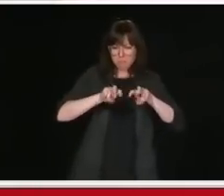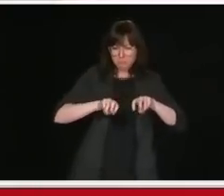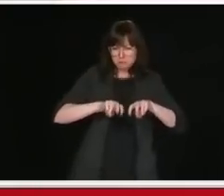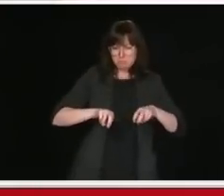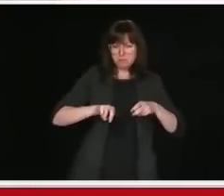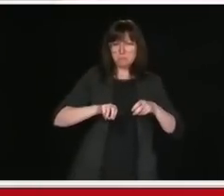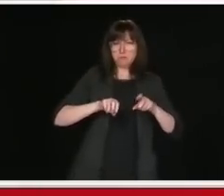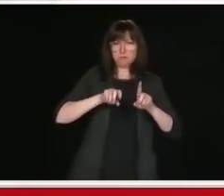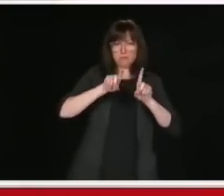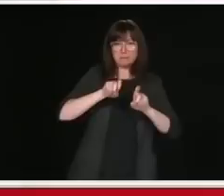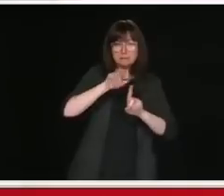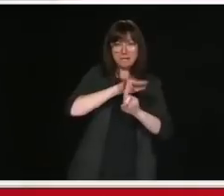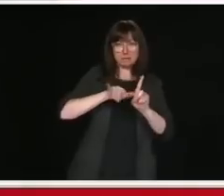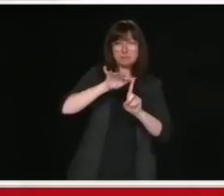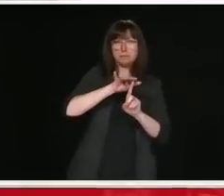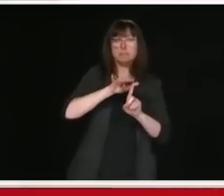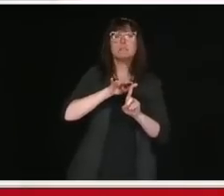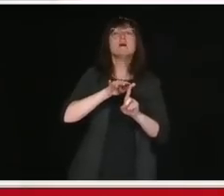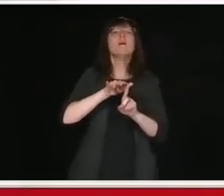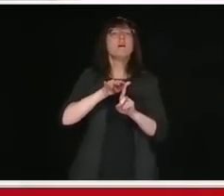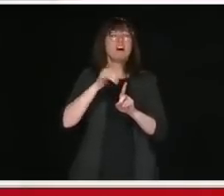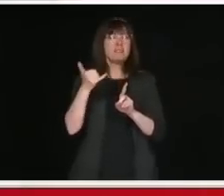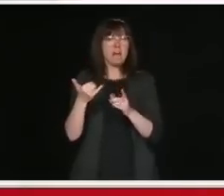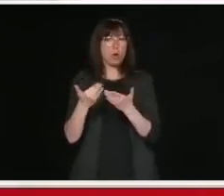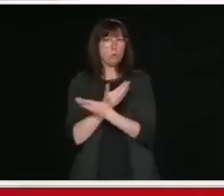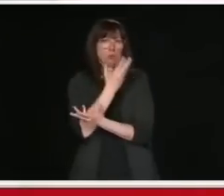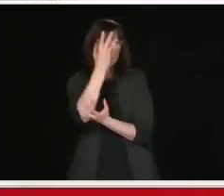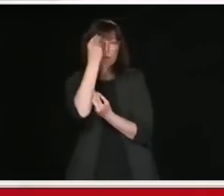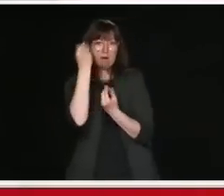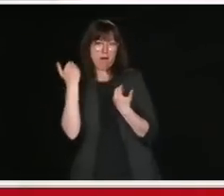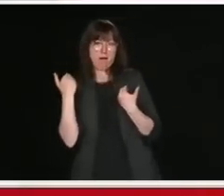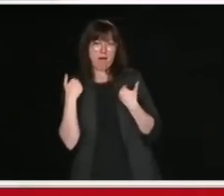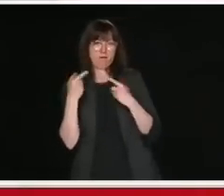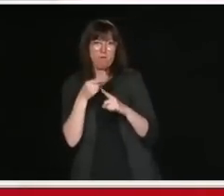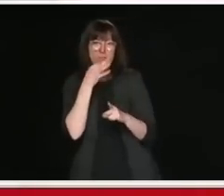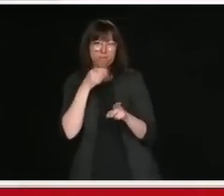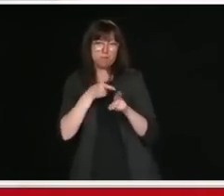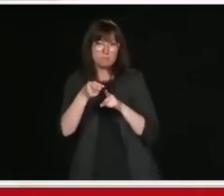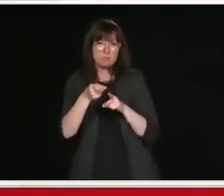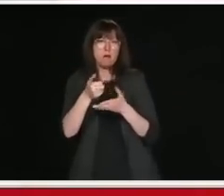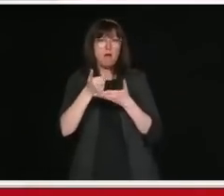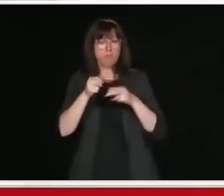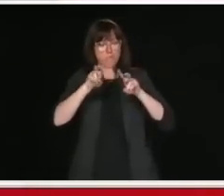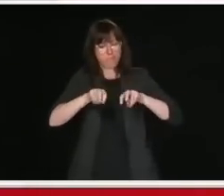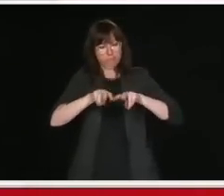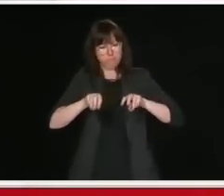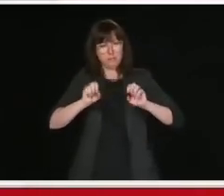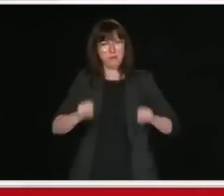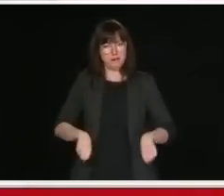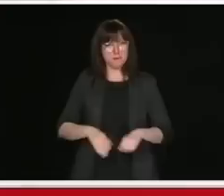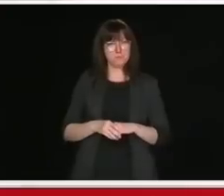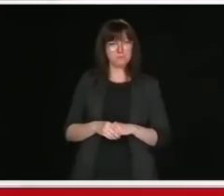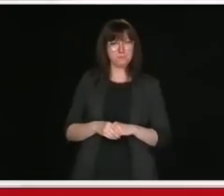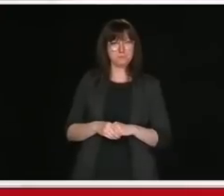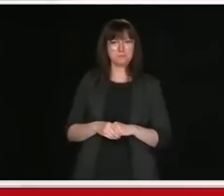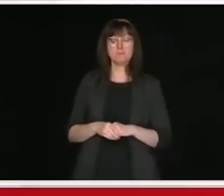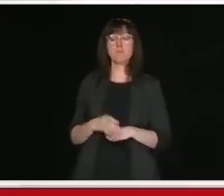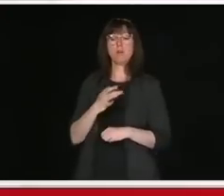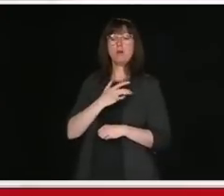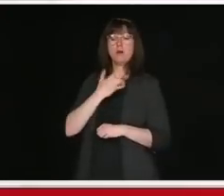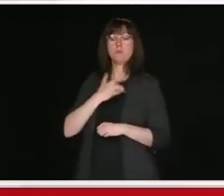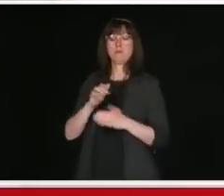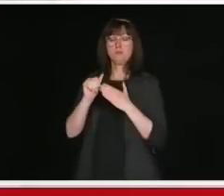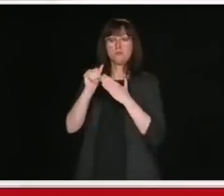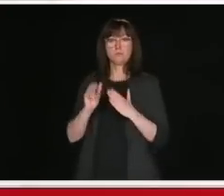now experts have new data on which they need to look at. In our conversation tonight, the premiers and I will also discuss our continued